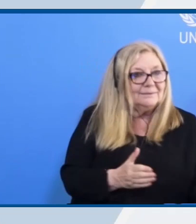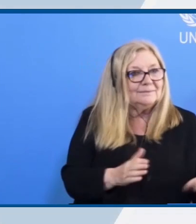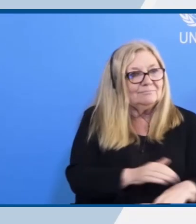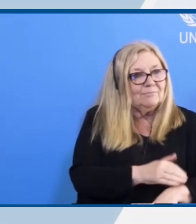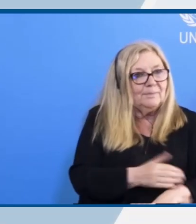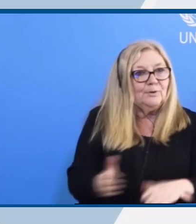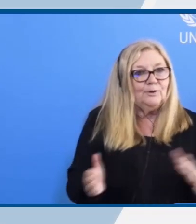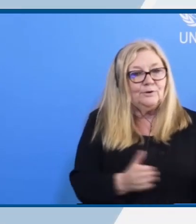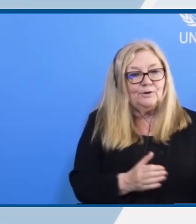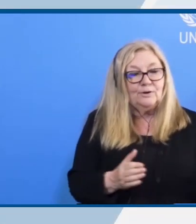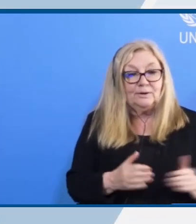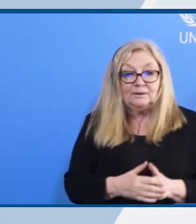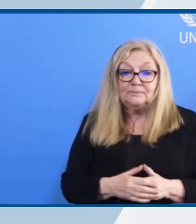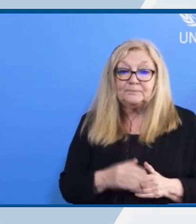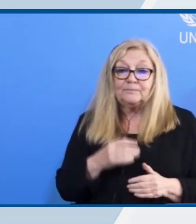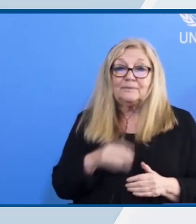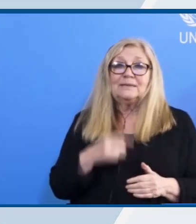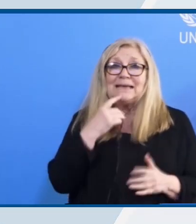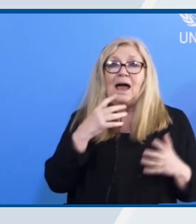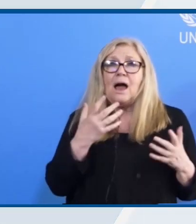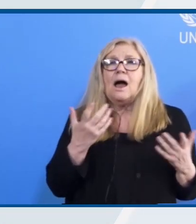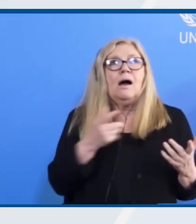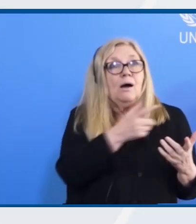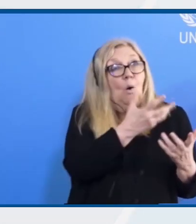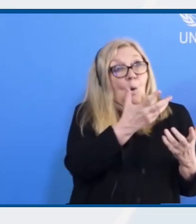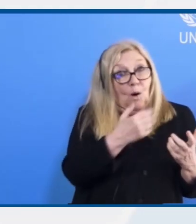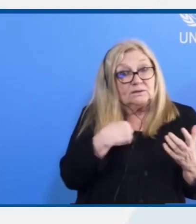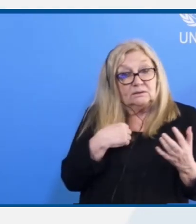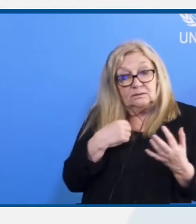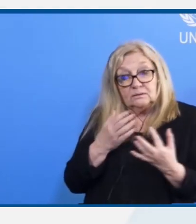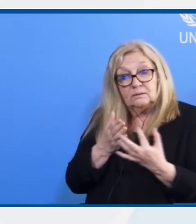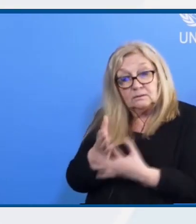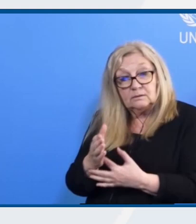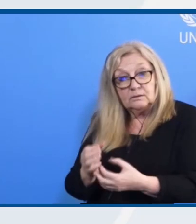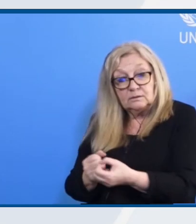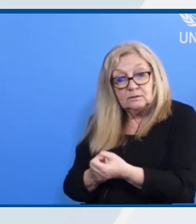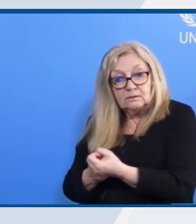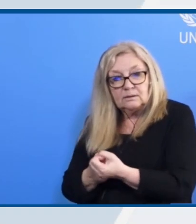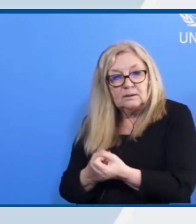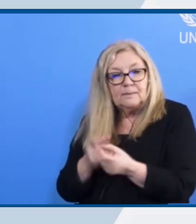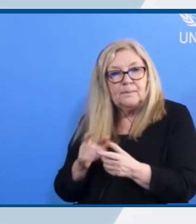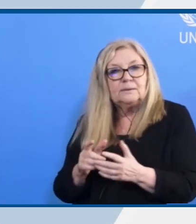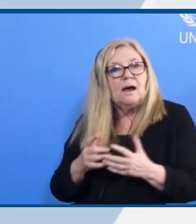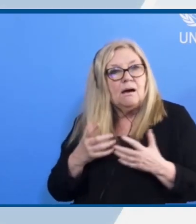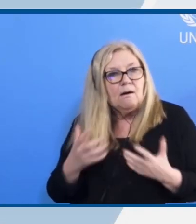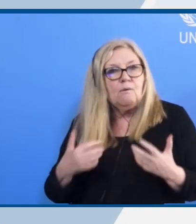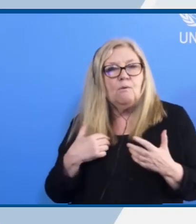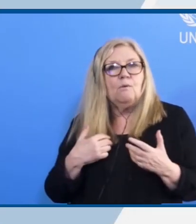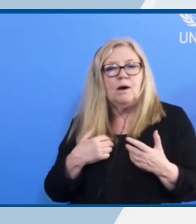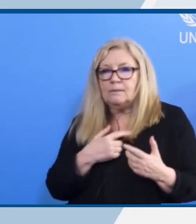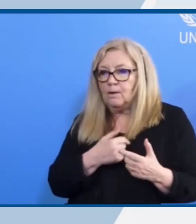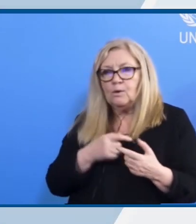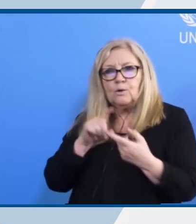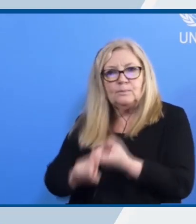sweet spot, which is the type of interventions that basically have, if you will, can meet the two dimensions. So the